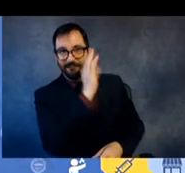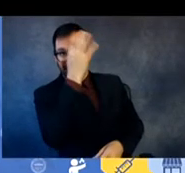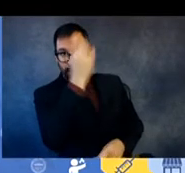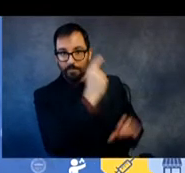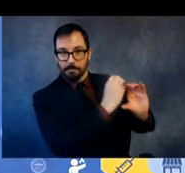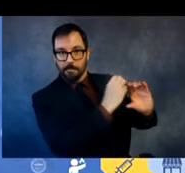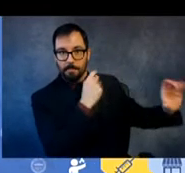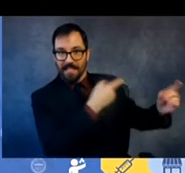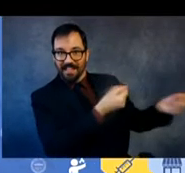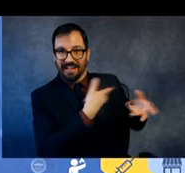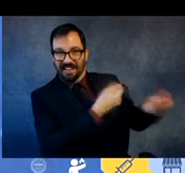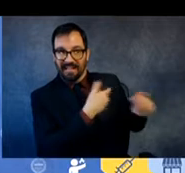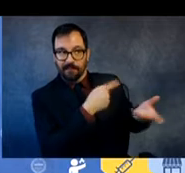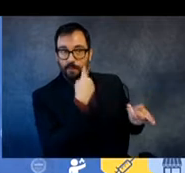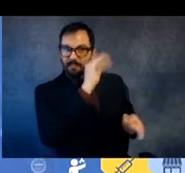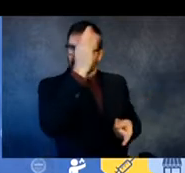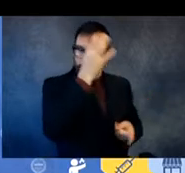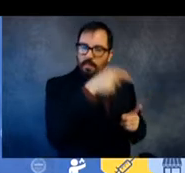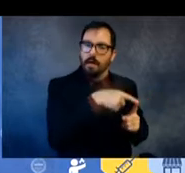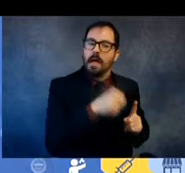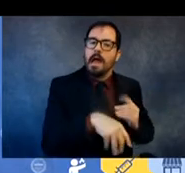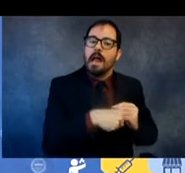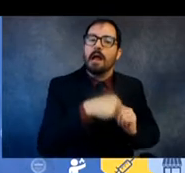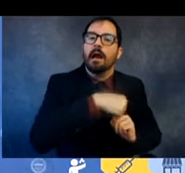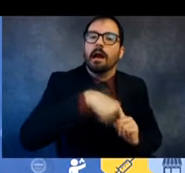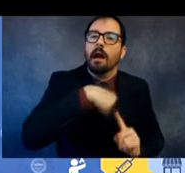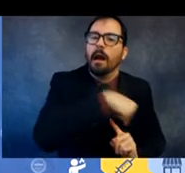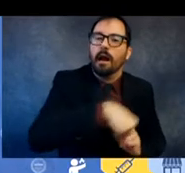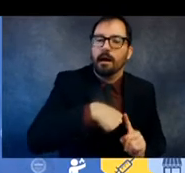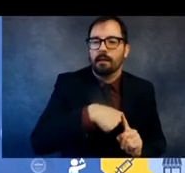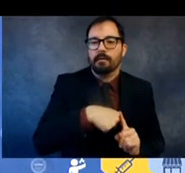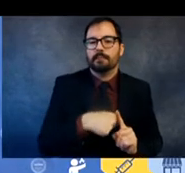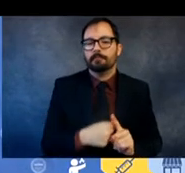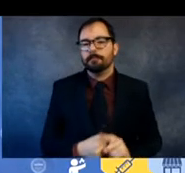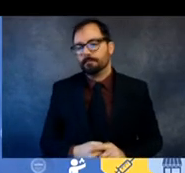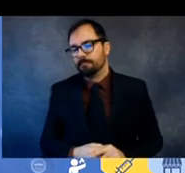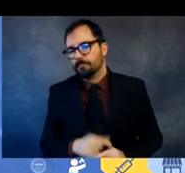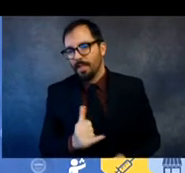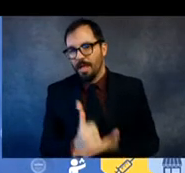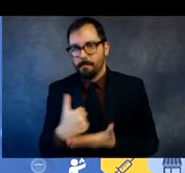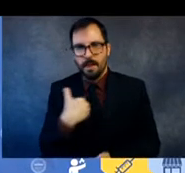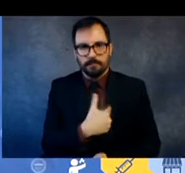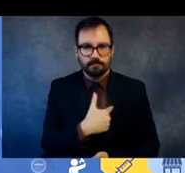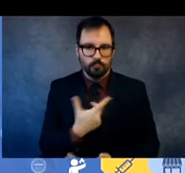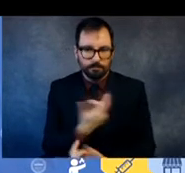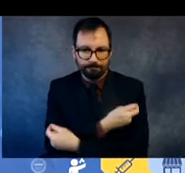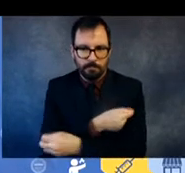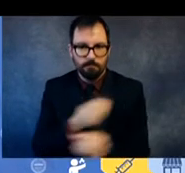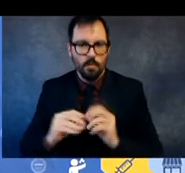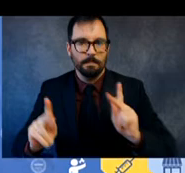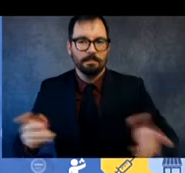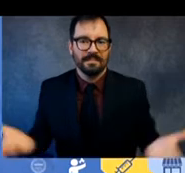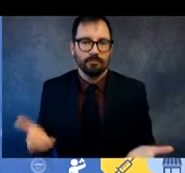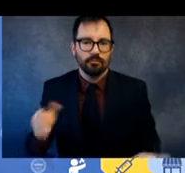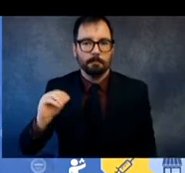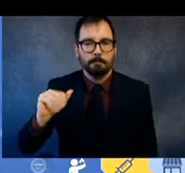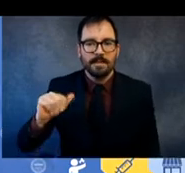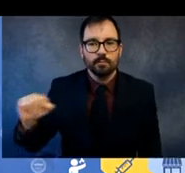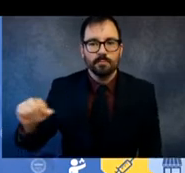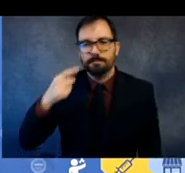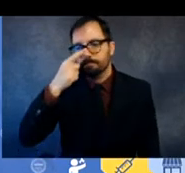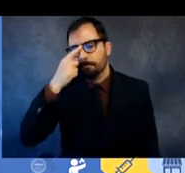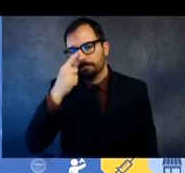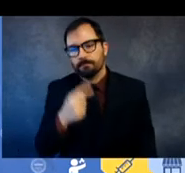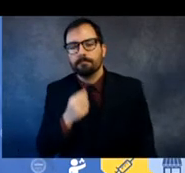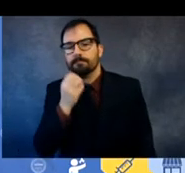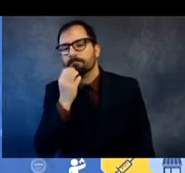federally licensed health centers. So that will take some of the pressure off the state in terms of the numbers of vaccines that they're receiving every